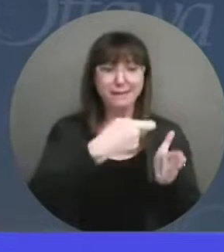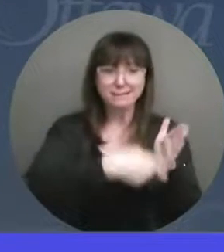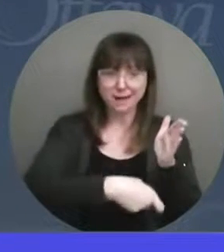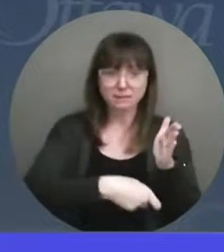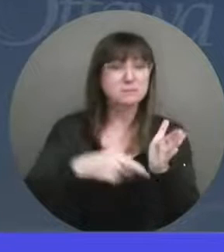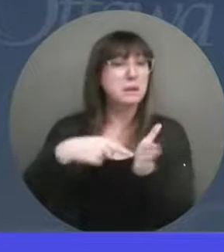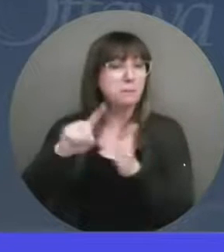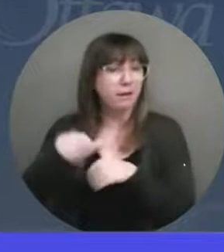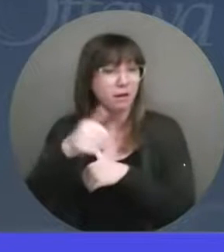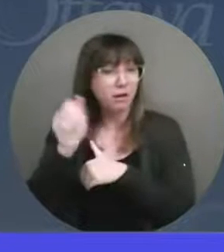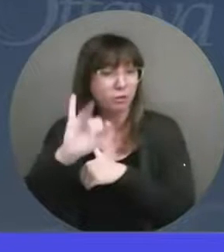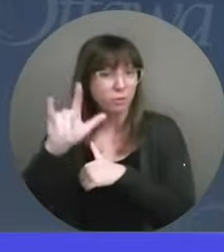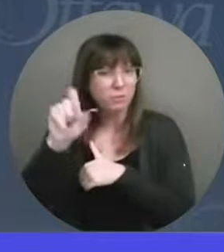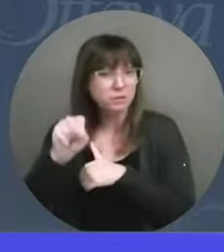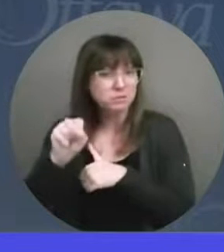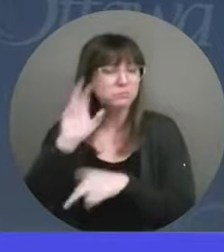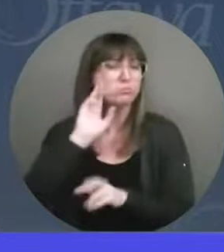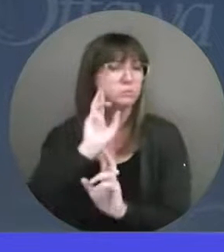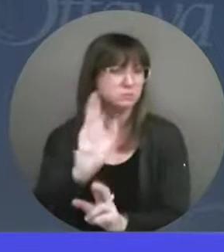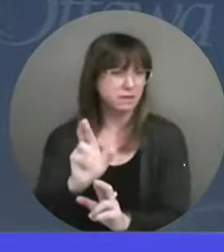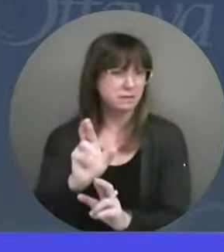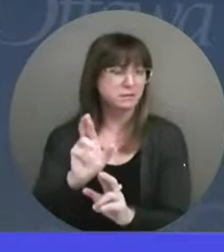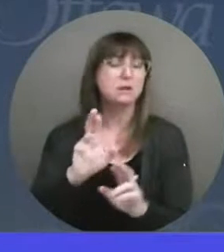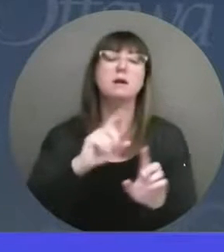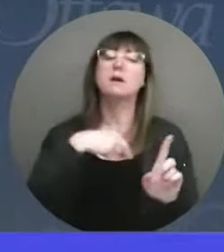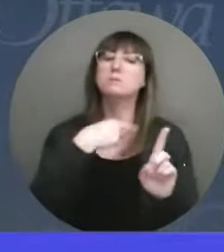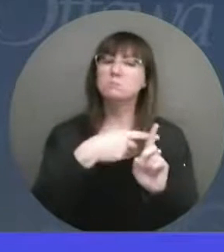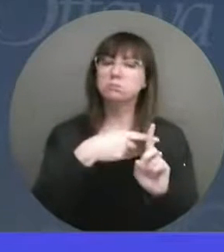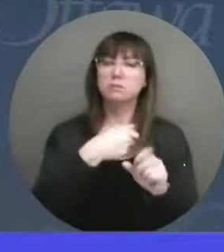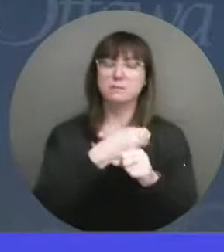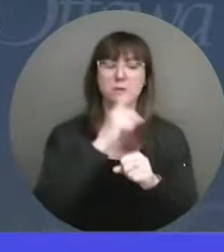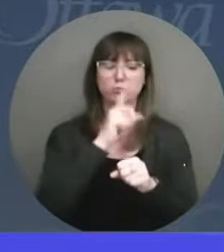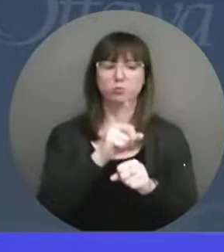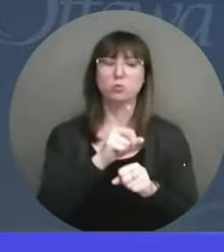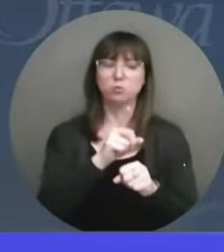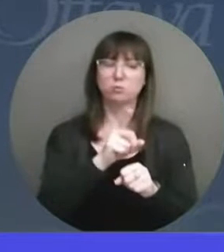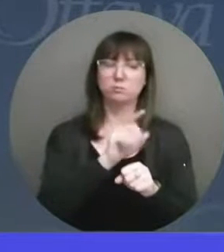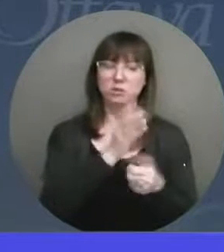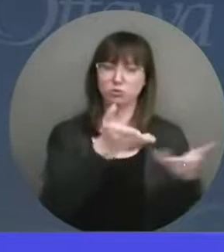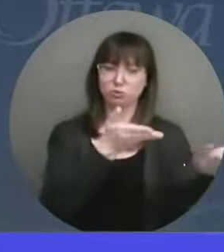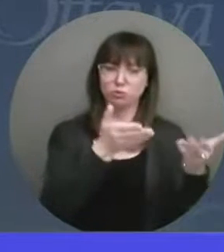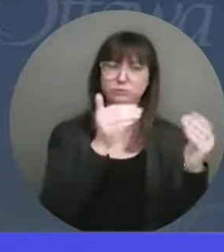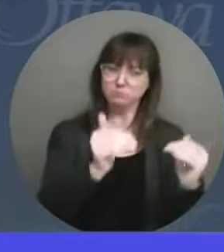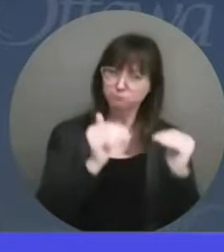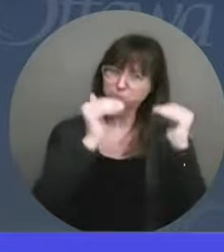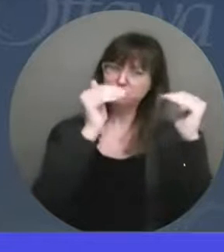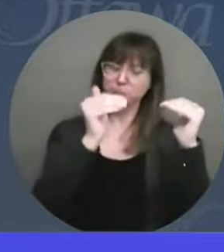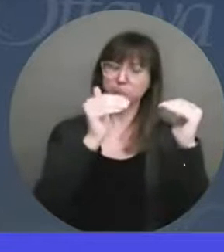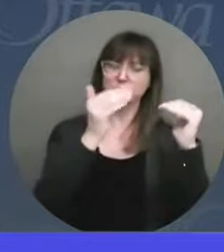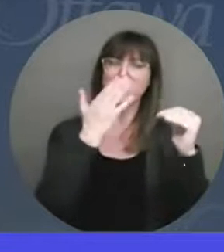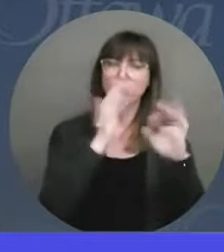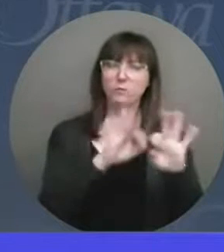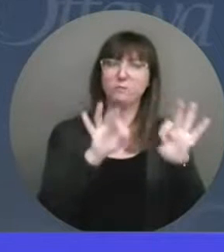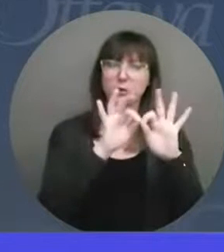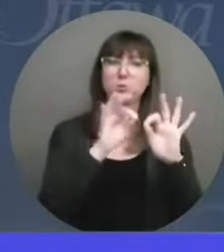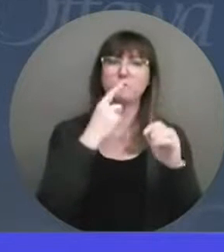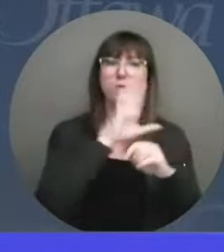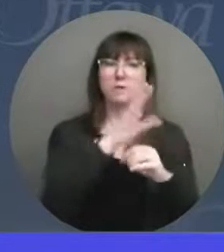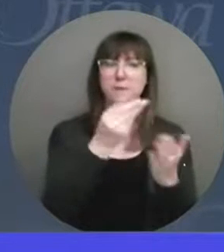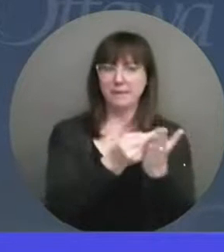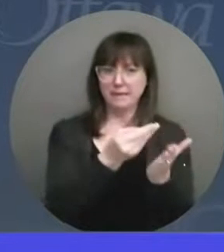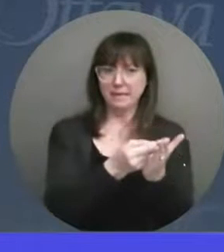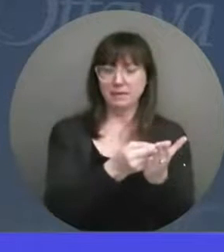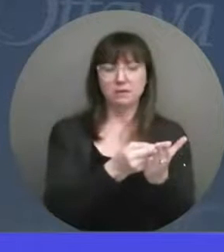but we also ensure that those services are good value for money. And they are particularly needed